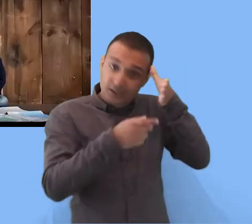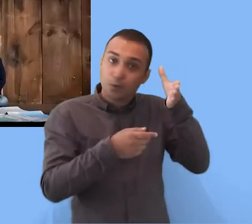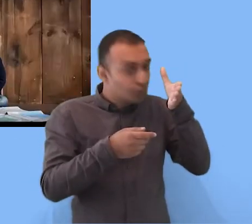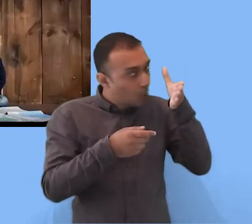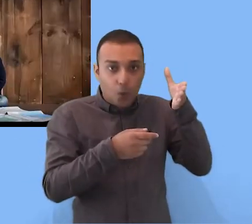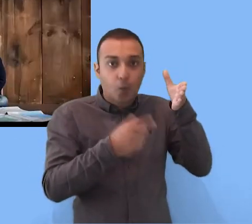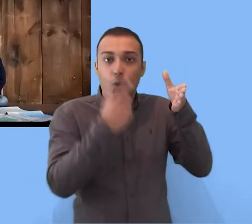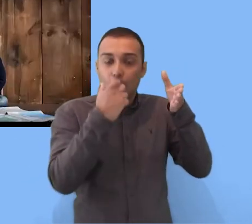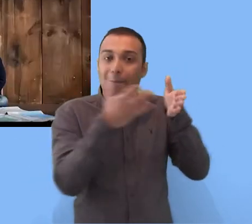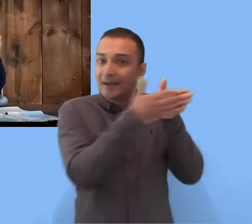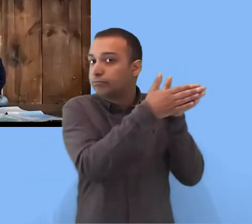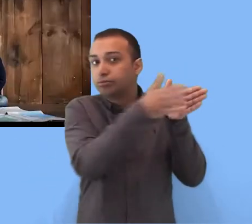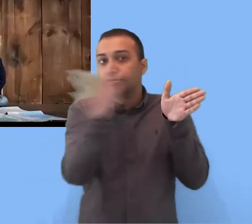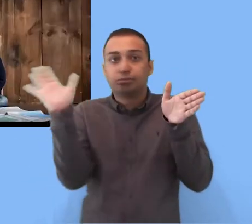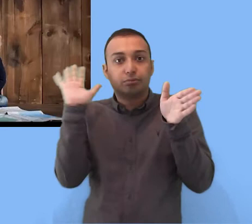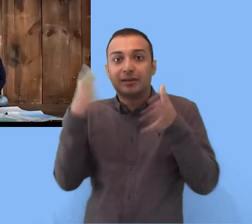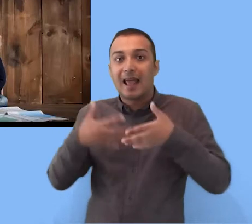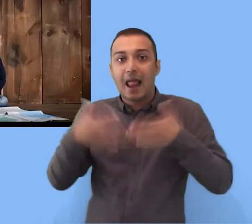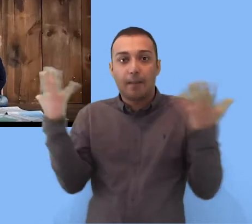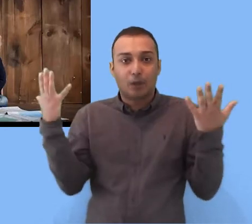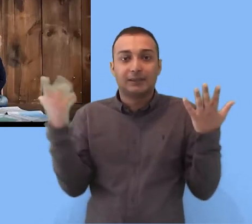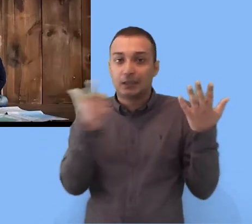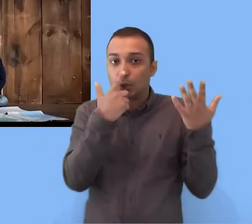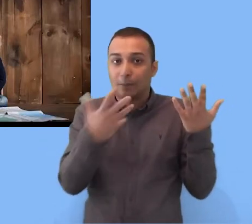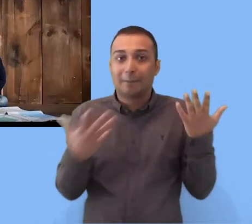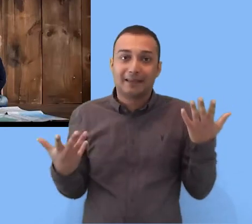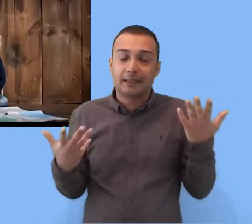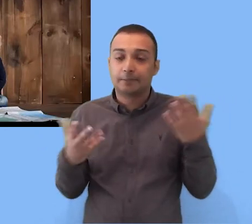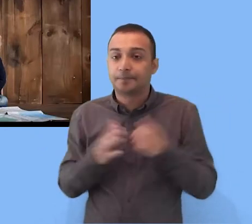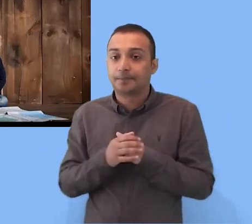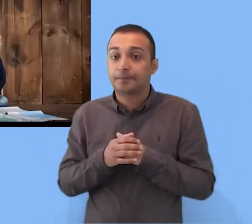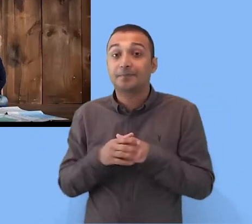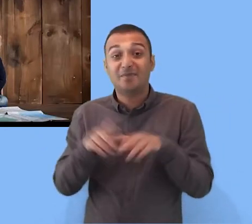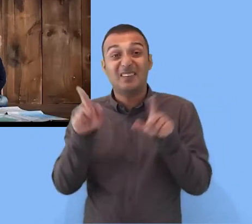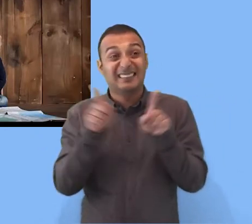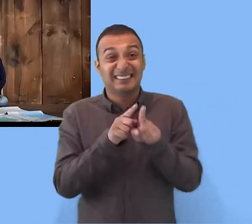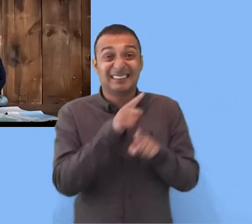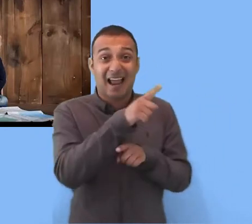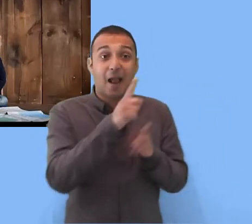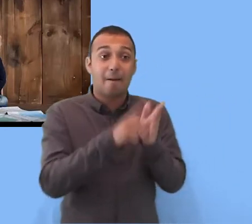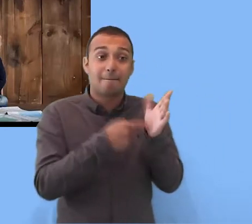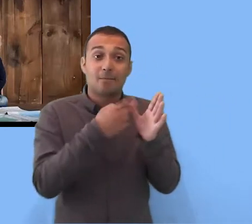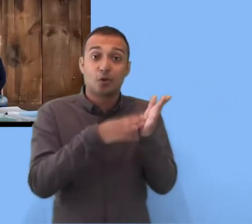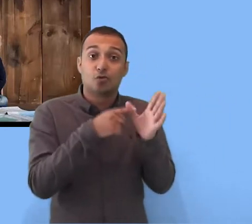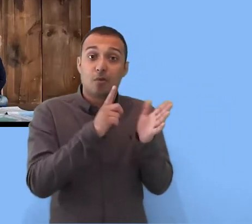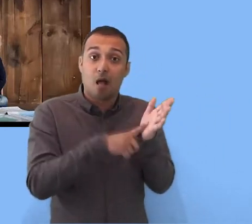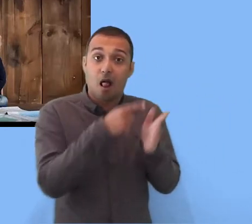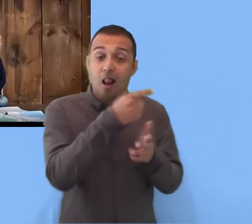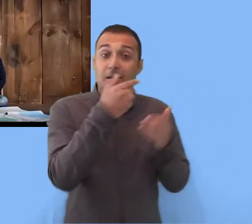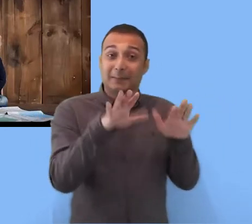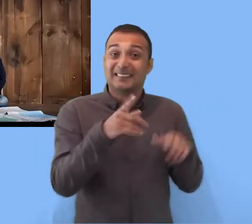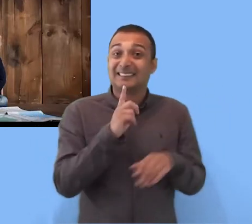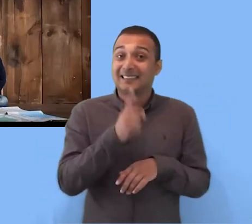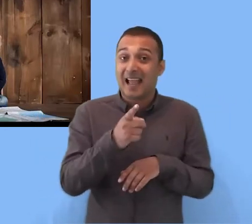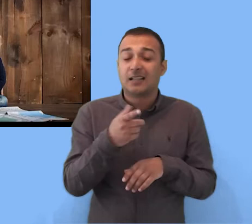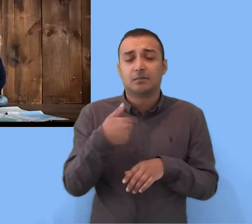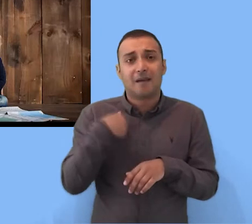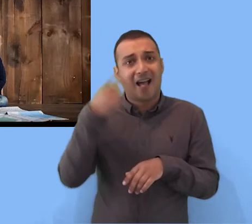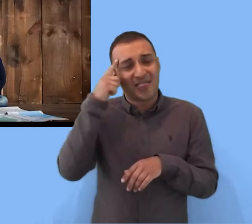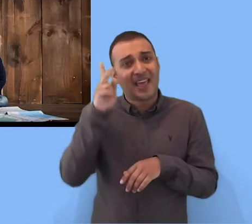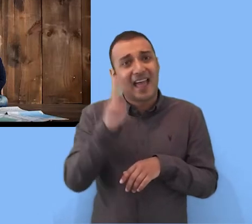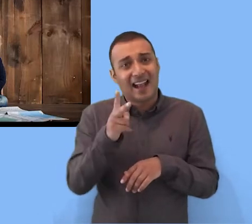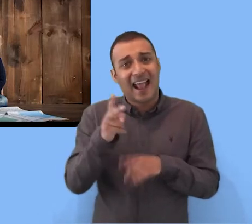And this is a point, again, that Jamel made, but it's important to say it again. Parents aren't just on the demand side of learning.